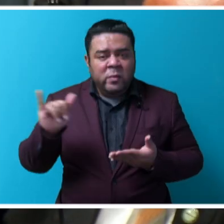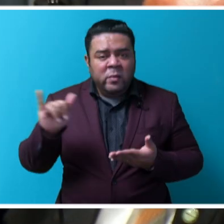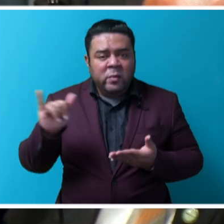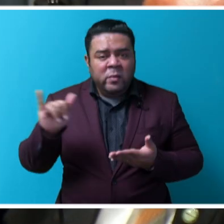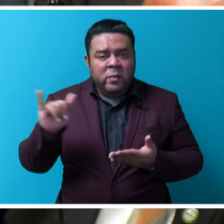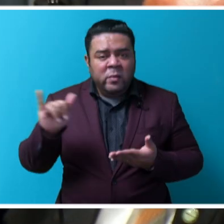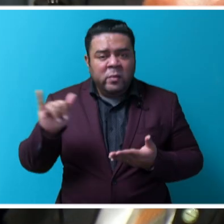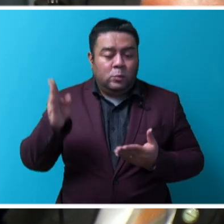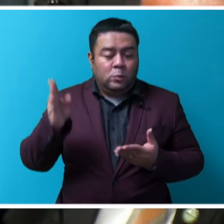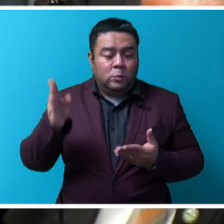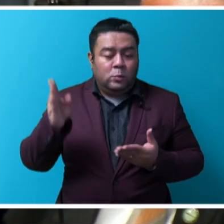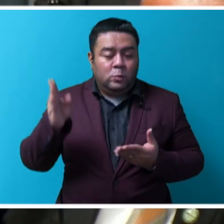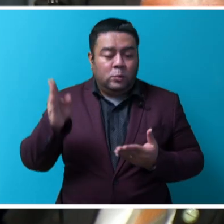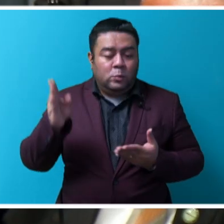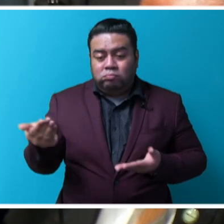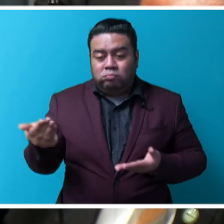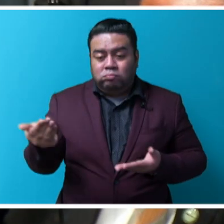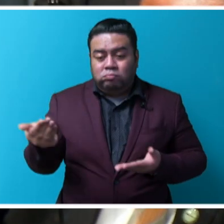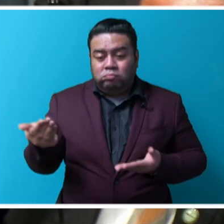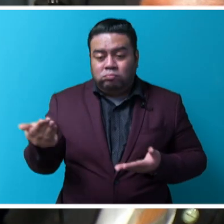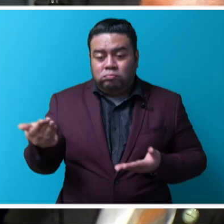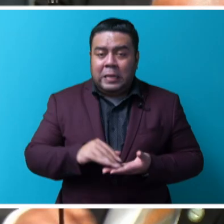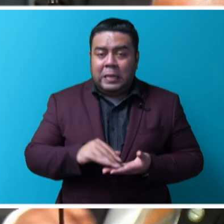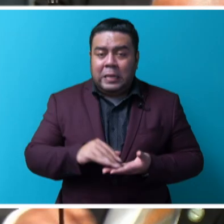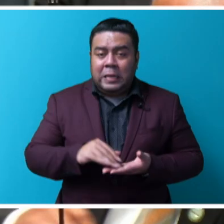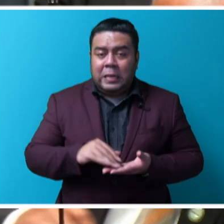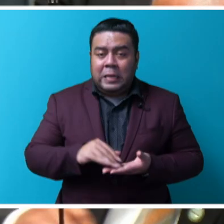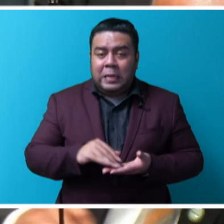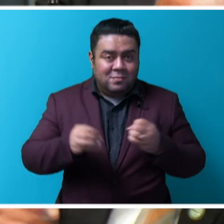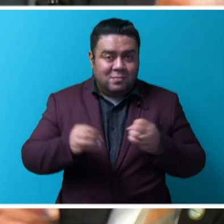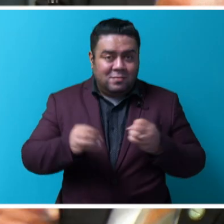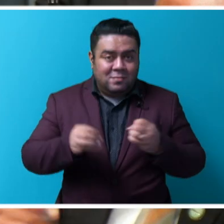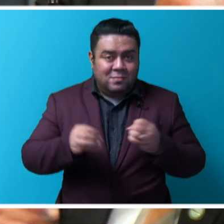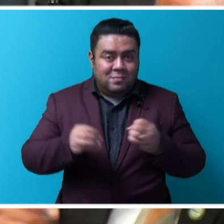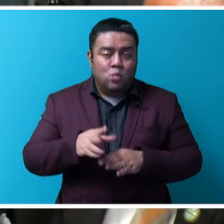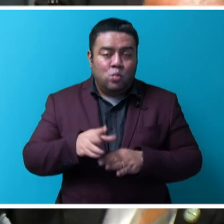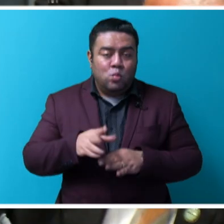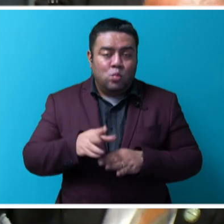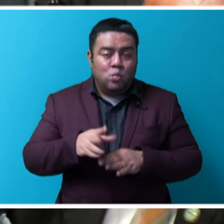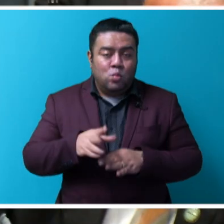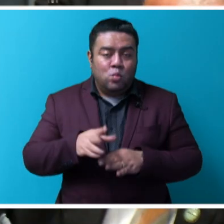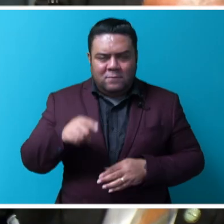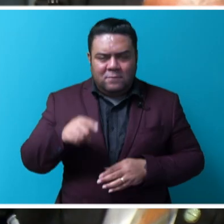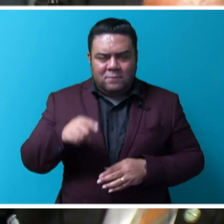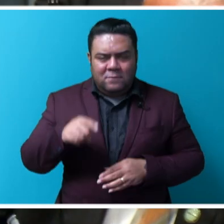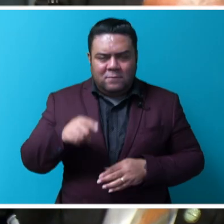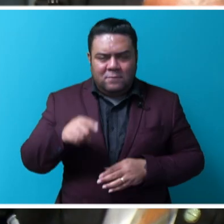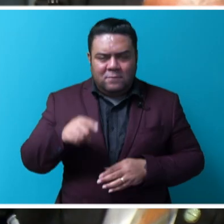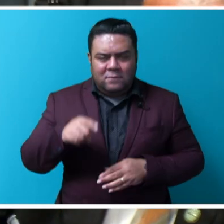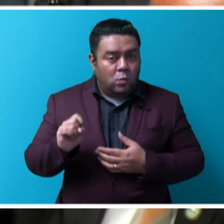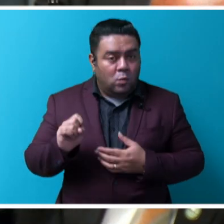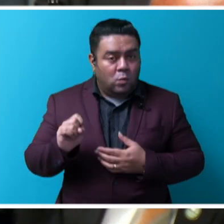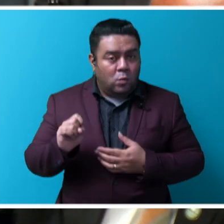investigation, including in relation to development activities. Mr. Speaker, sir, overall, the duty to protect